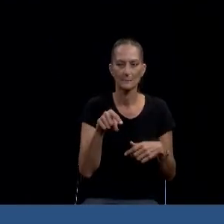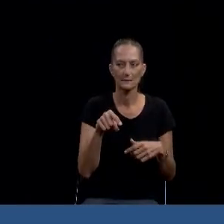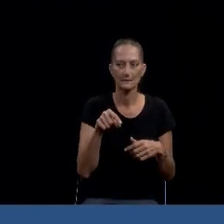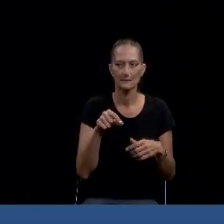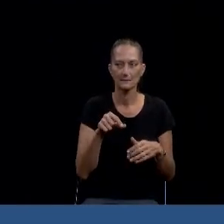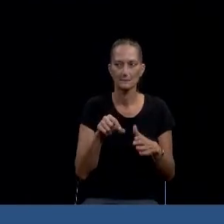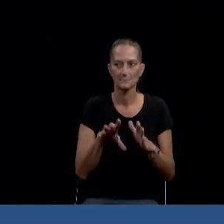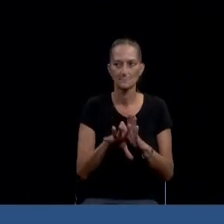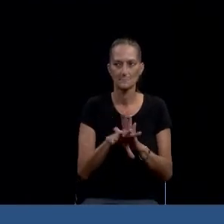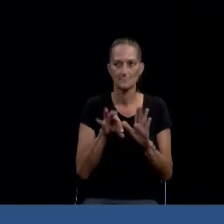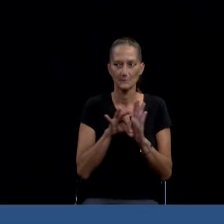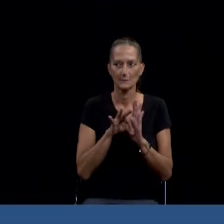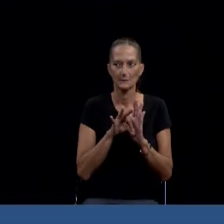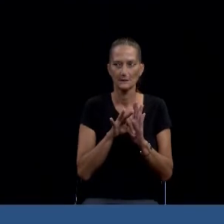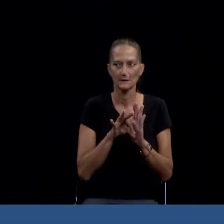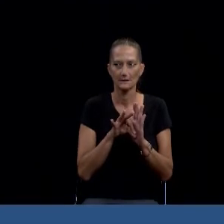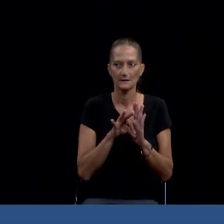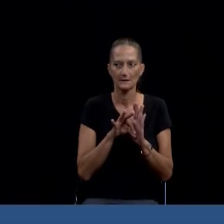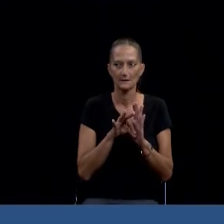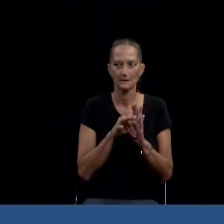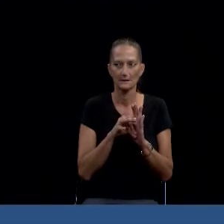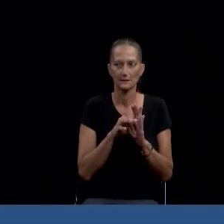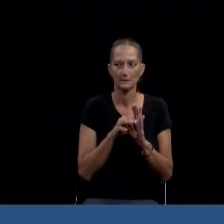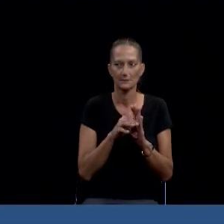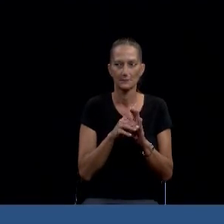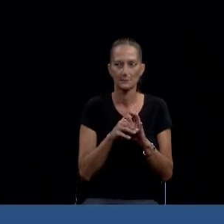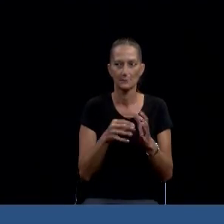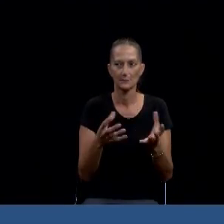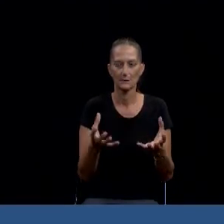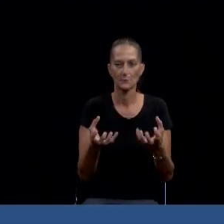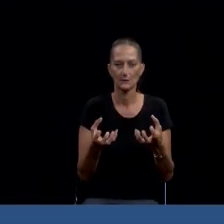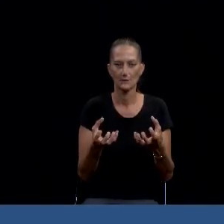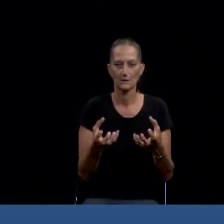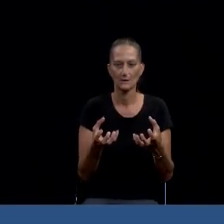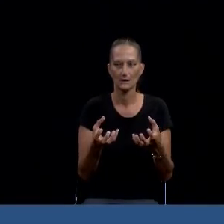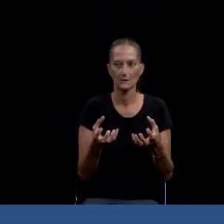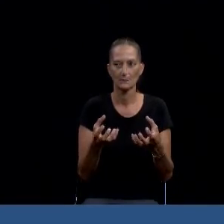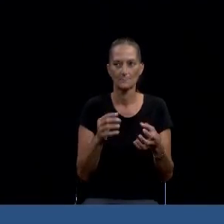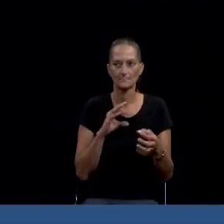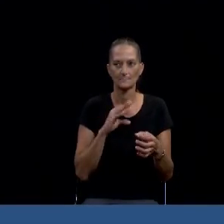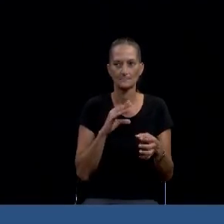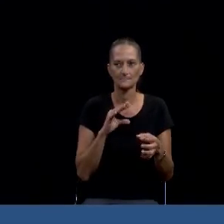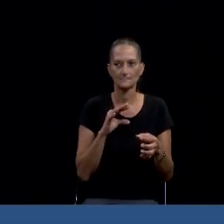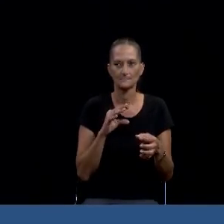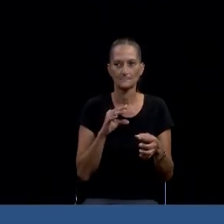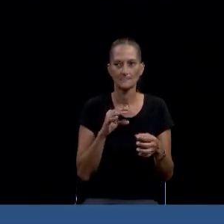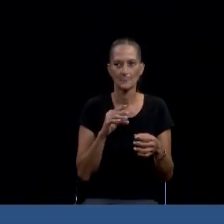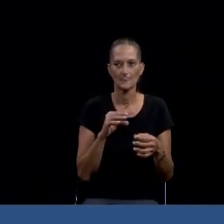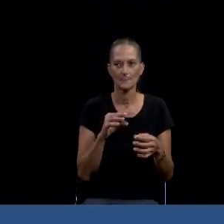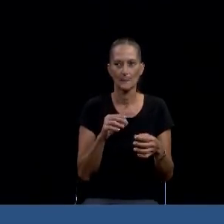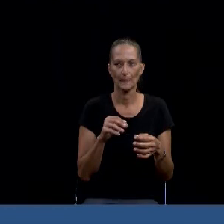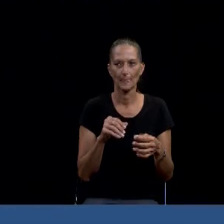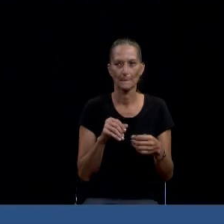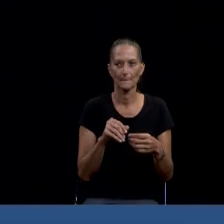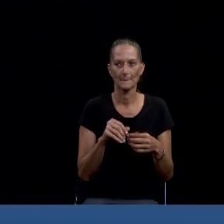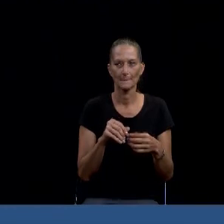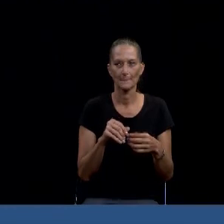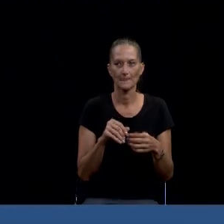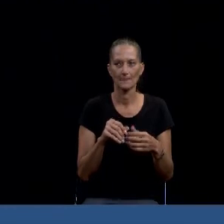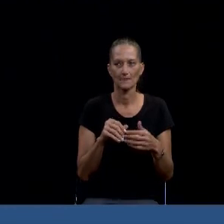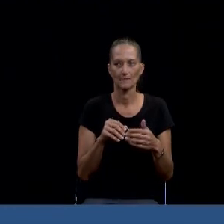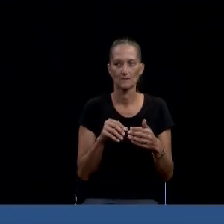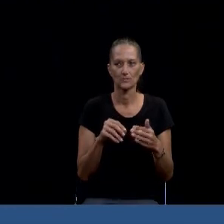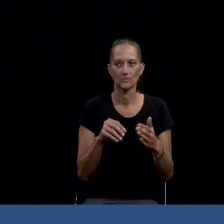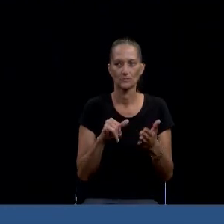just that the entire development is going to undergo a new upgrade that has been needed for many years. And so I really